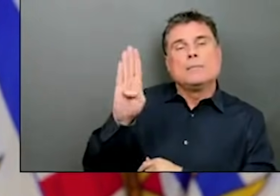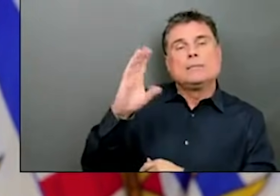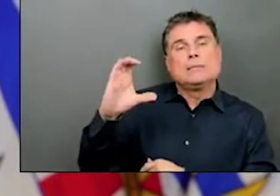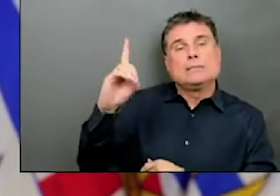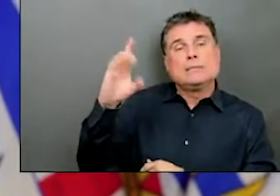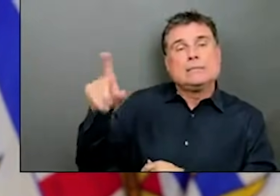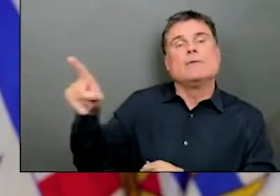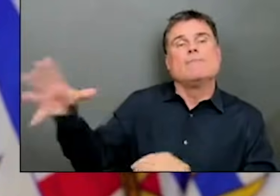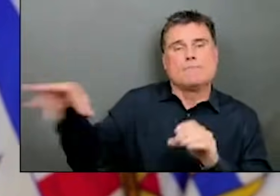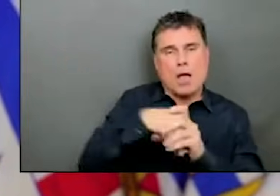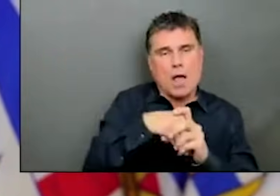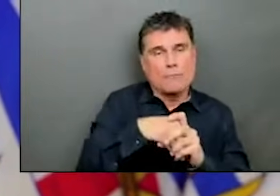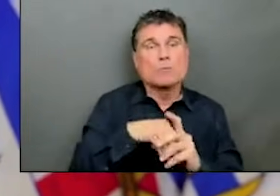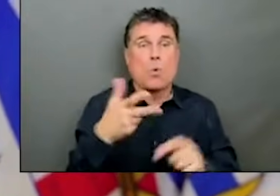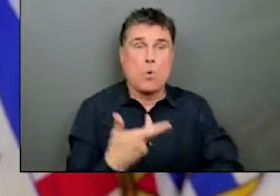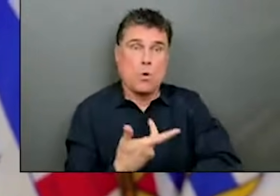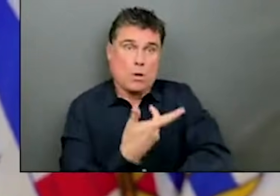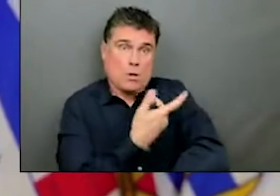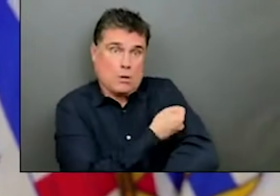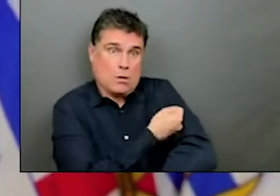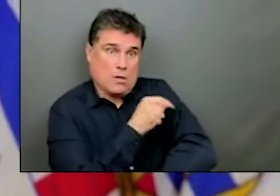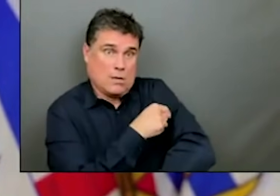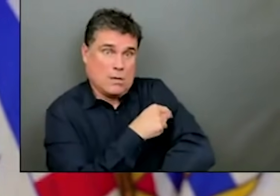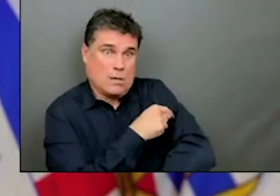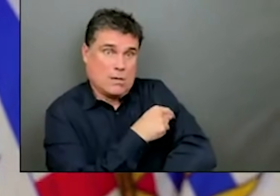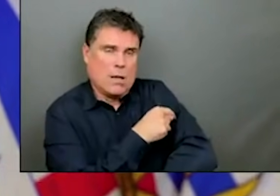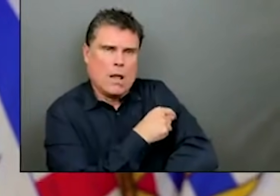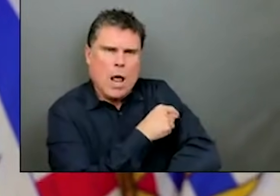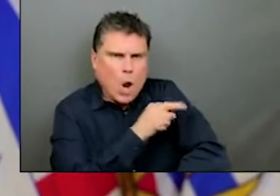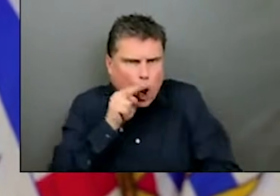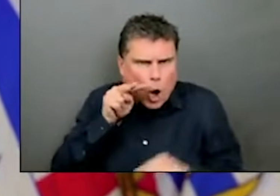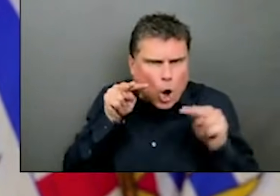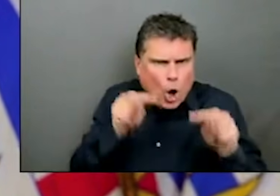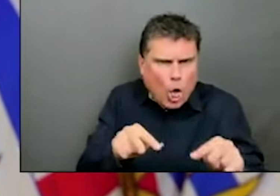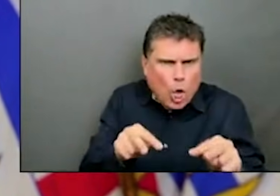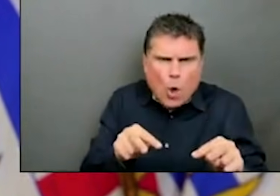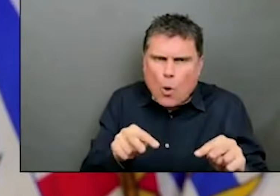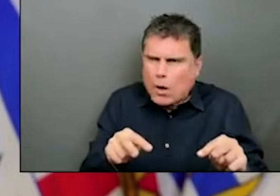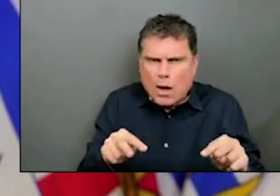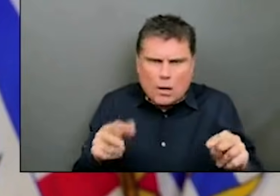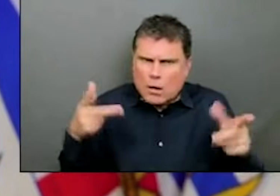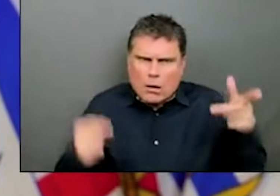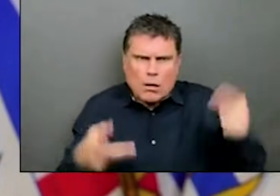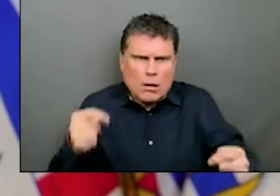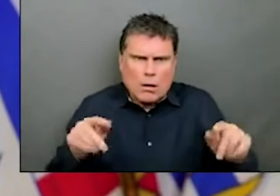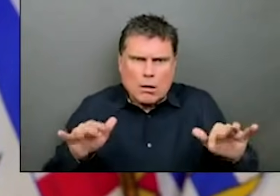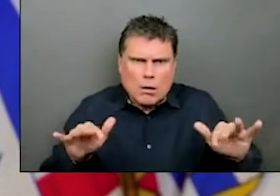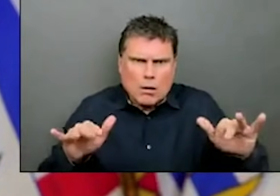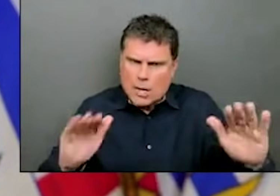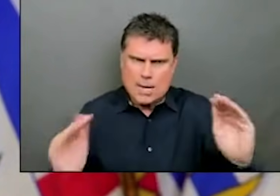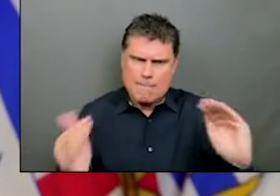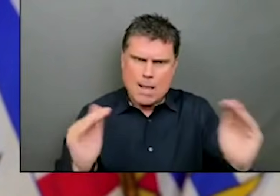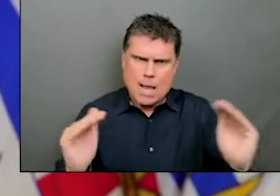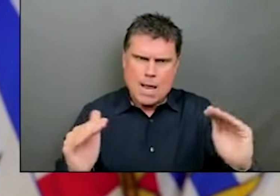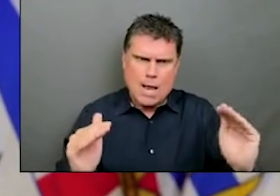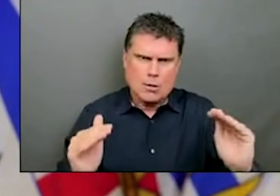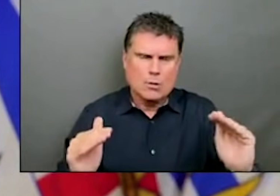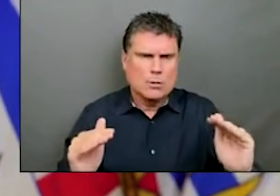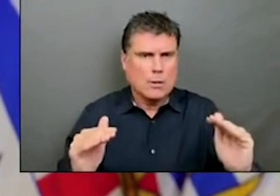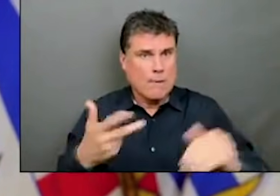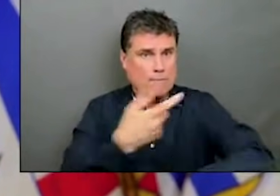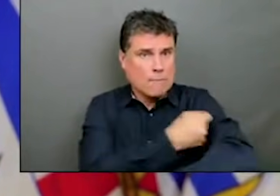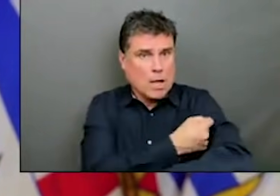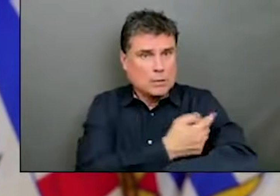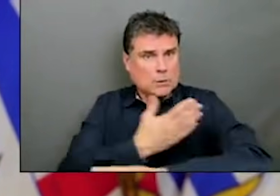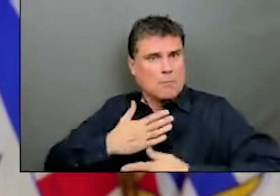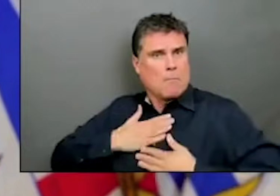with cases, and we see how protective the virus, the vaccine is over time. And that is some of the data that